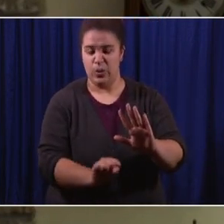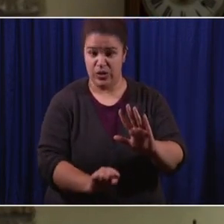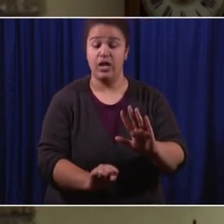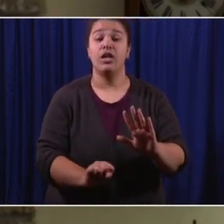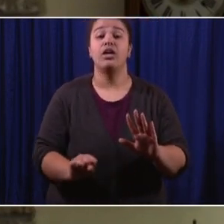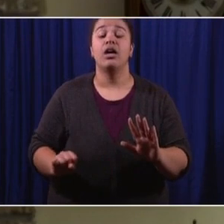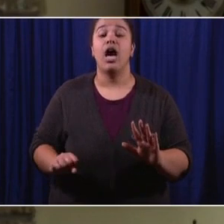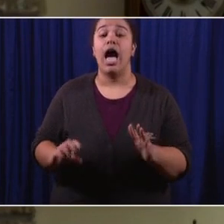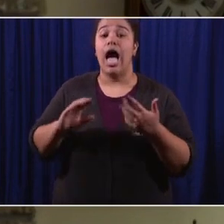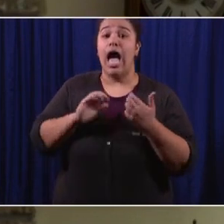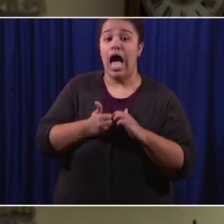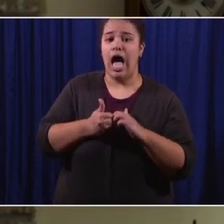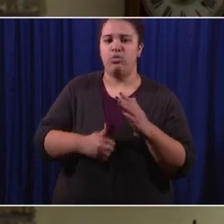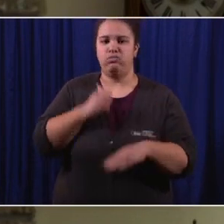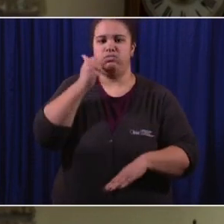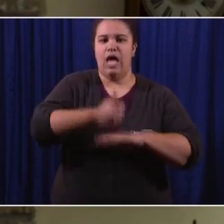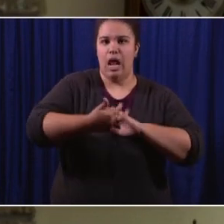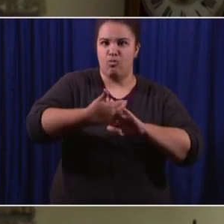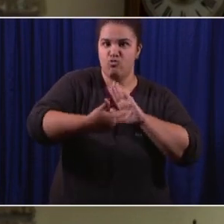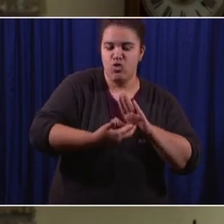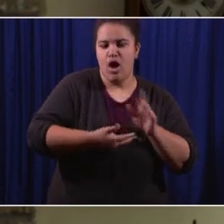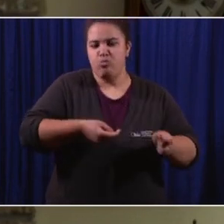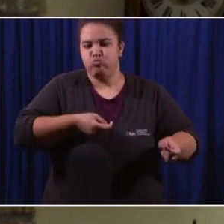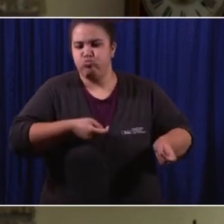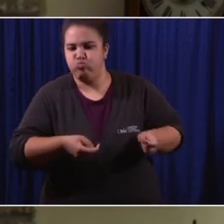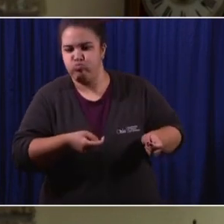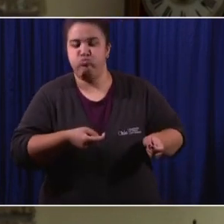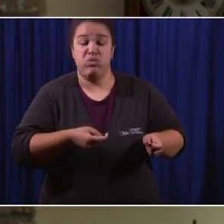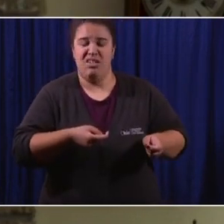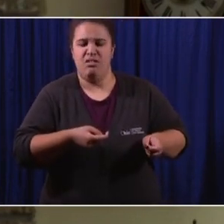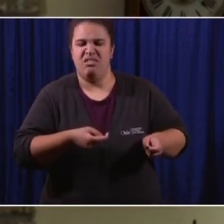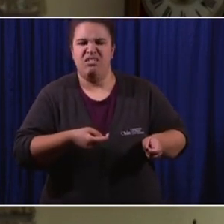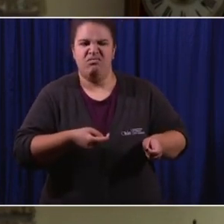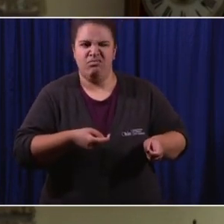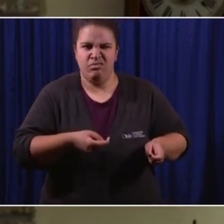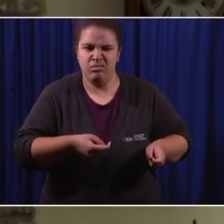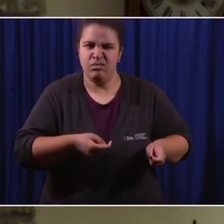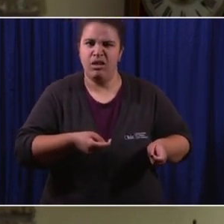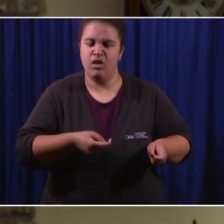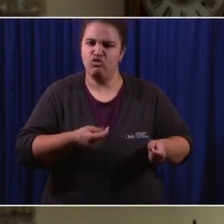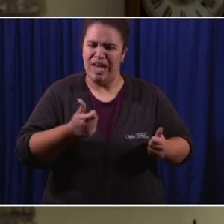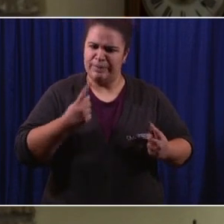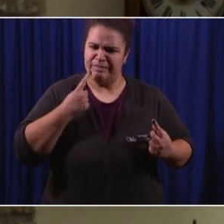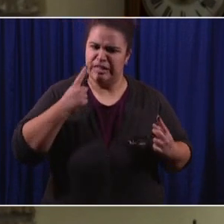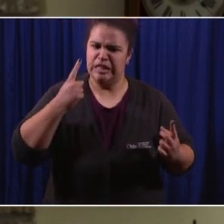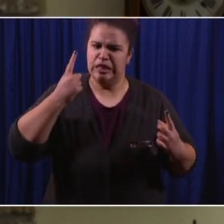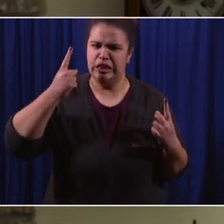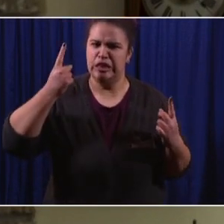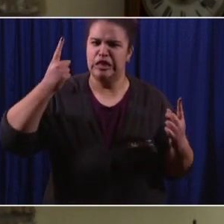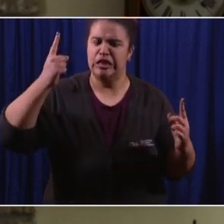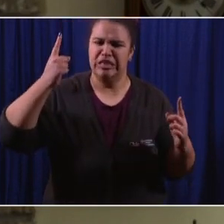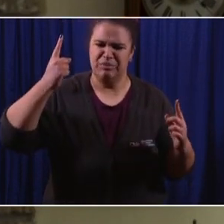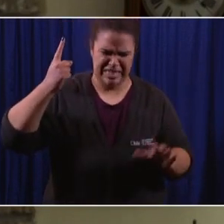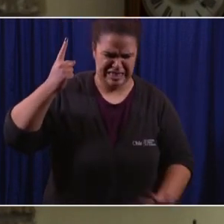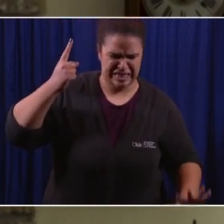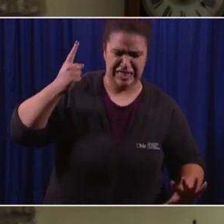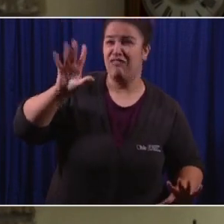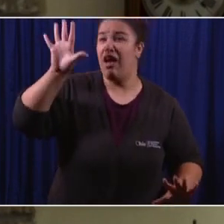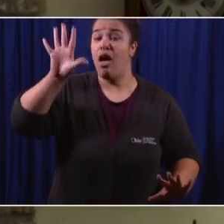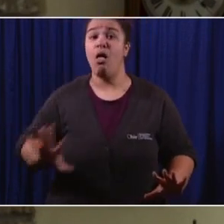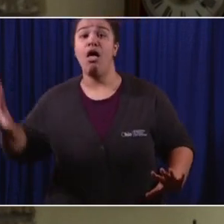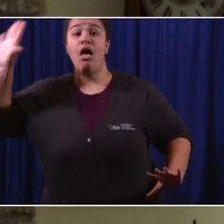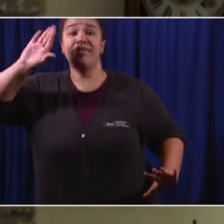this thing in those areas and the challenges the state is going through to try to be as effective as possible in these vastly different communities?